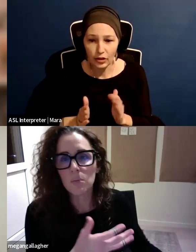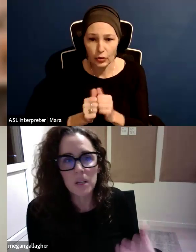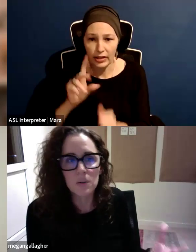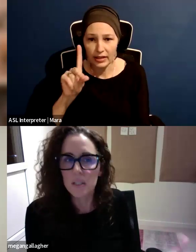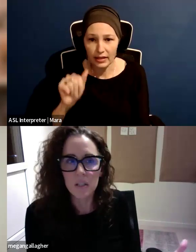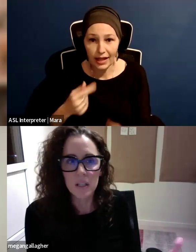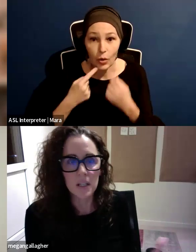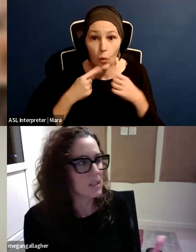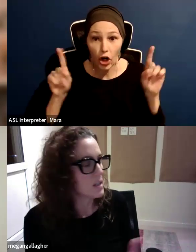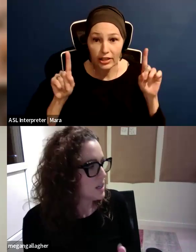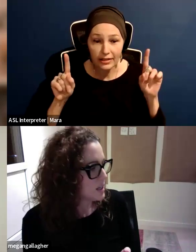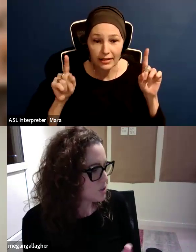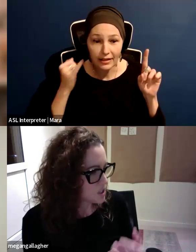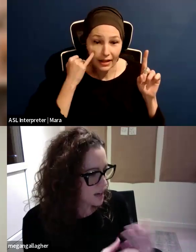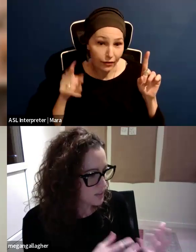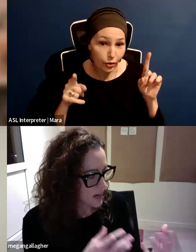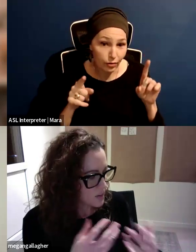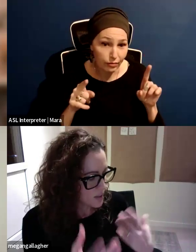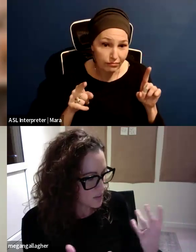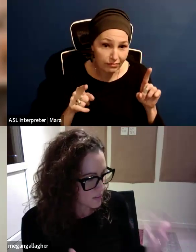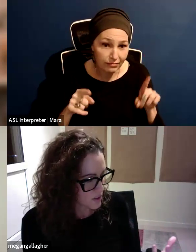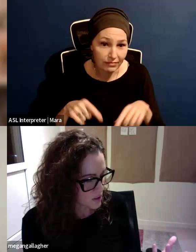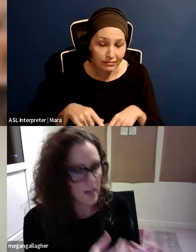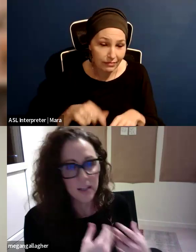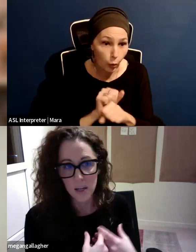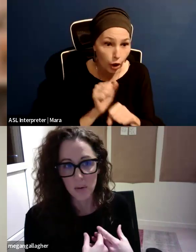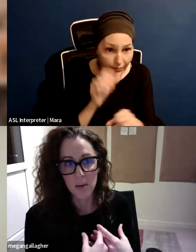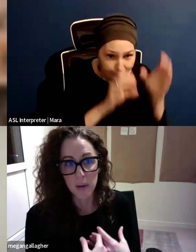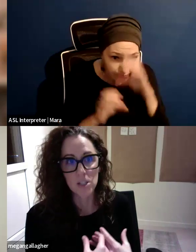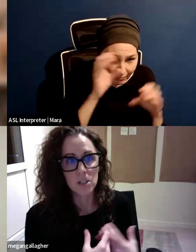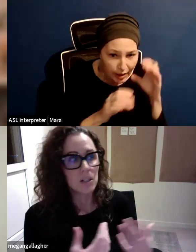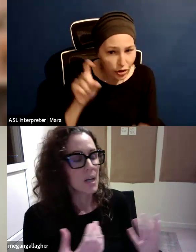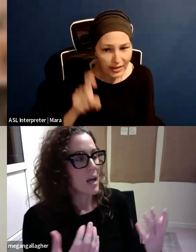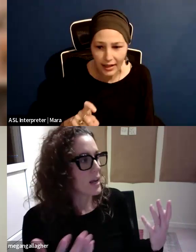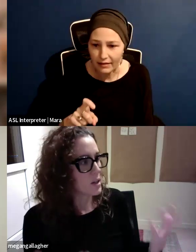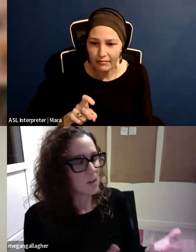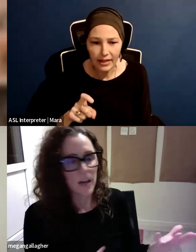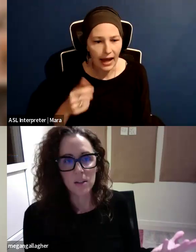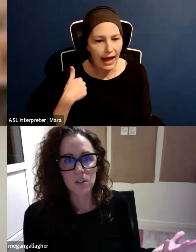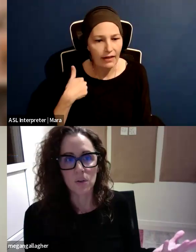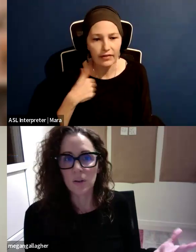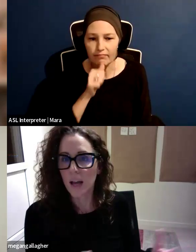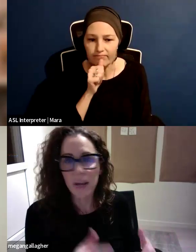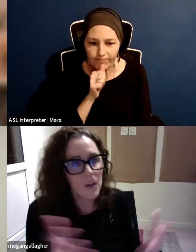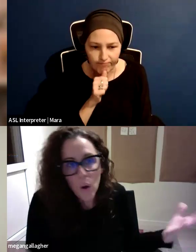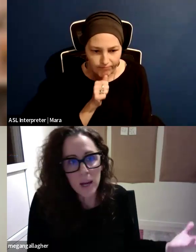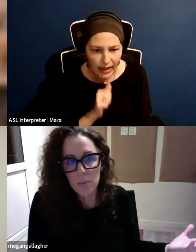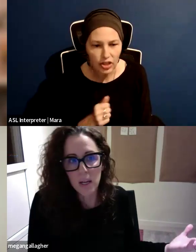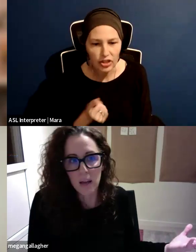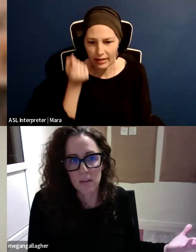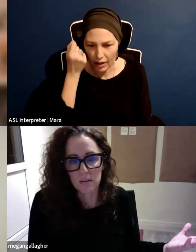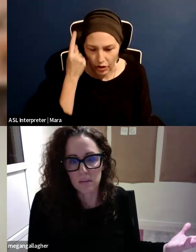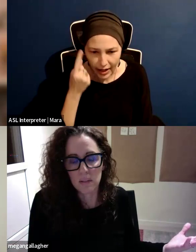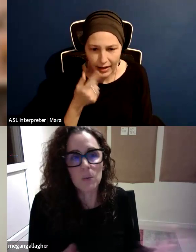It's not, it's you just have to have a level of understanding and patience and a good attitude, and it all